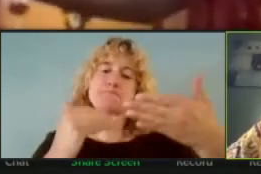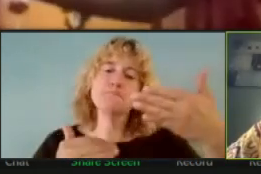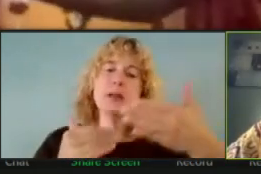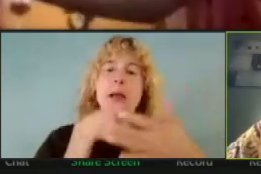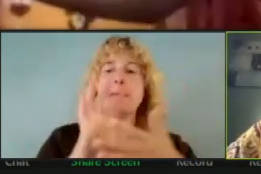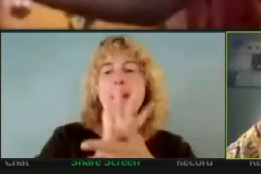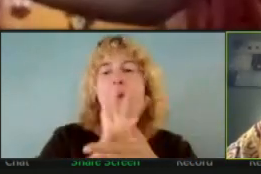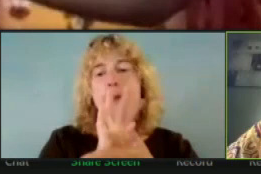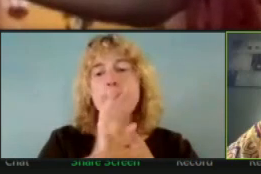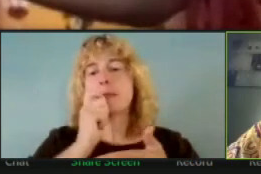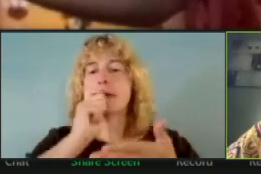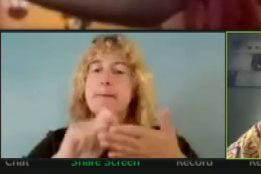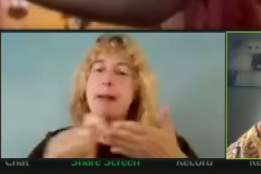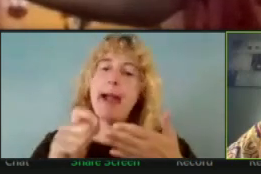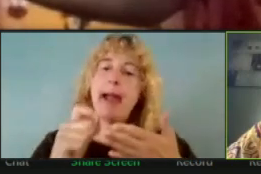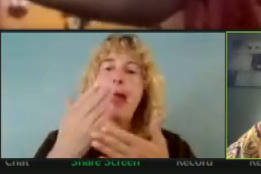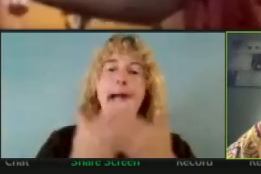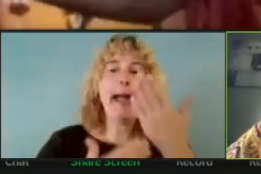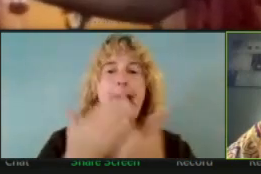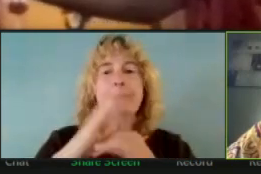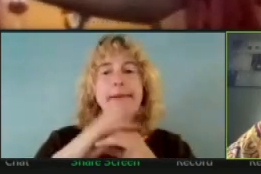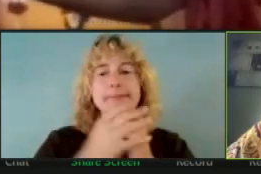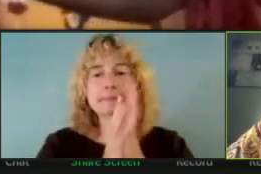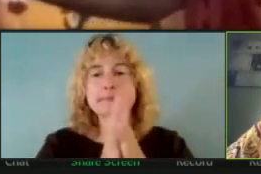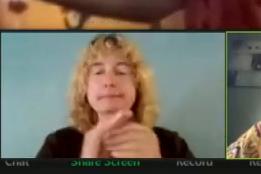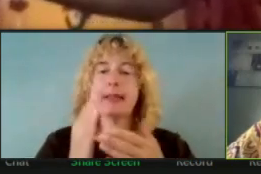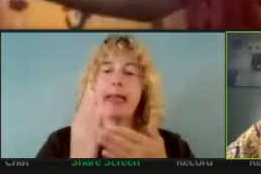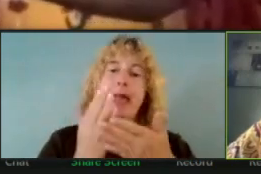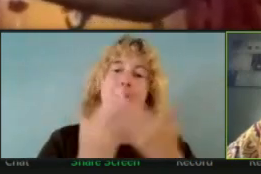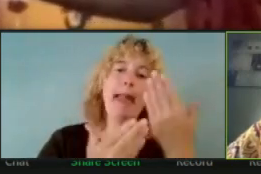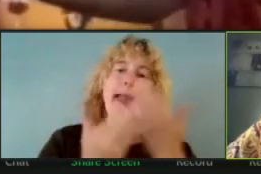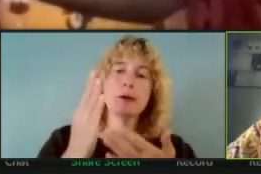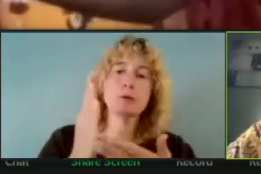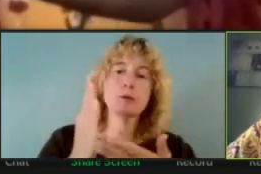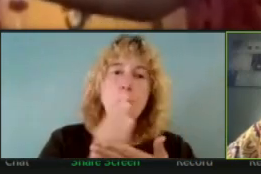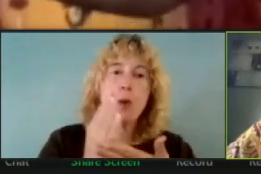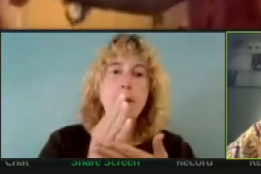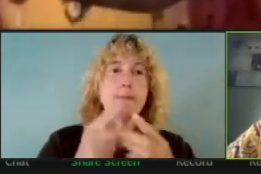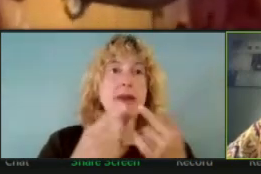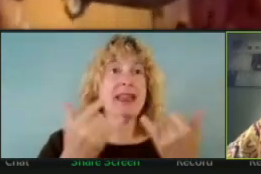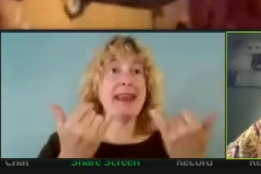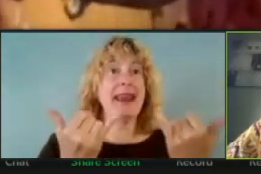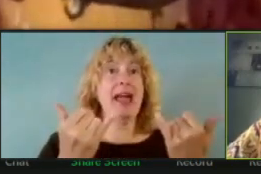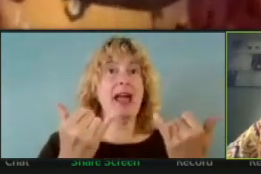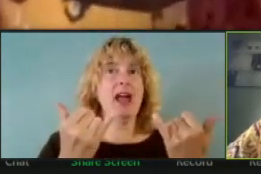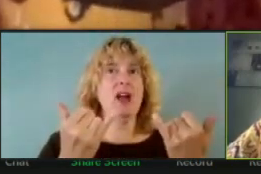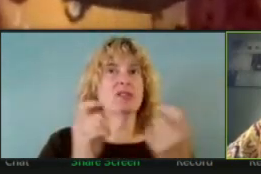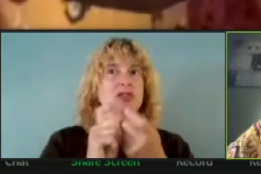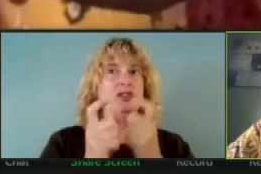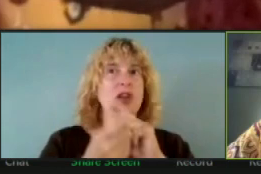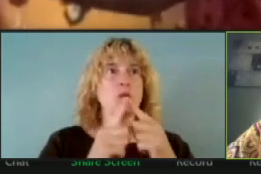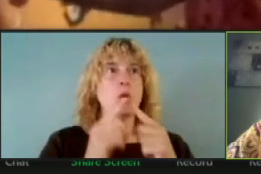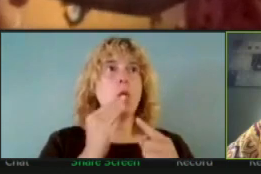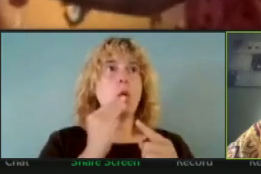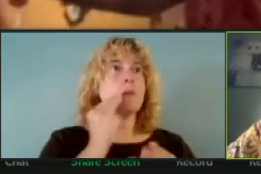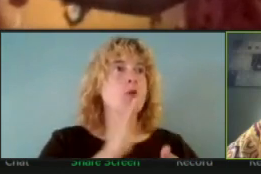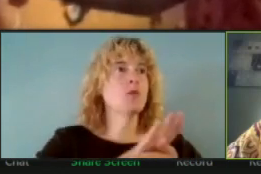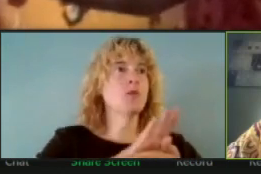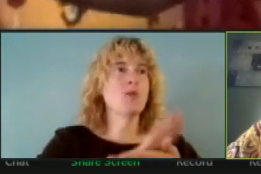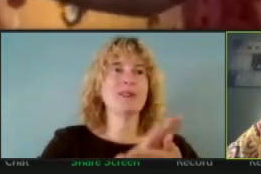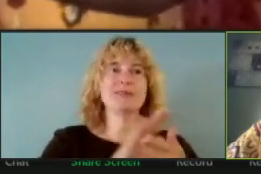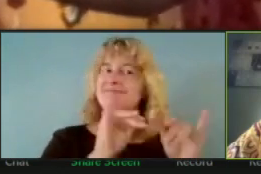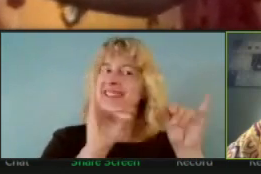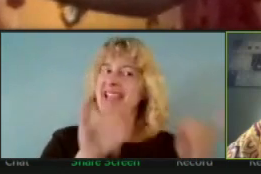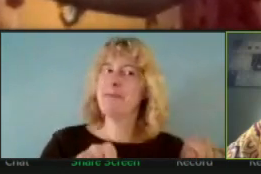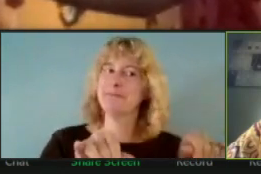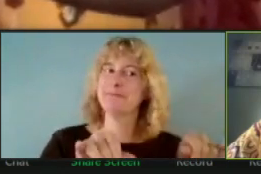of us switch to homeschooling, this list doesn't change much. The folders,